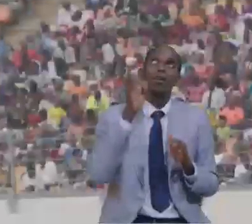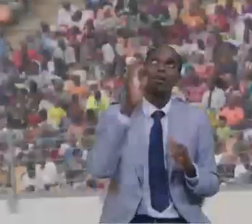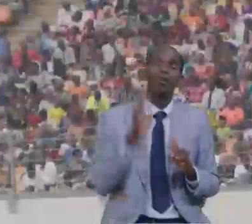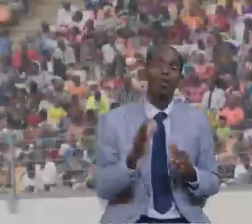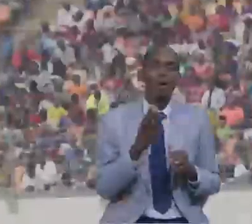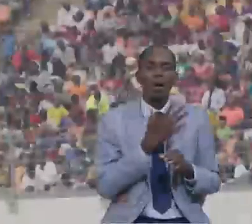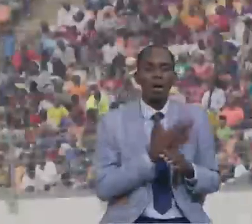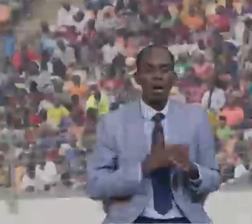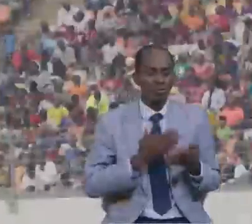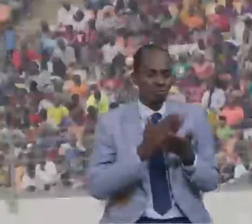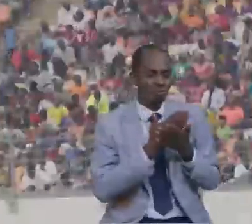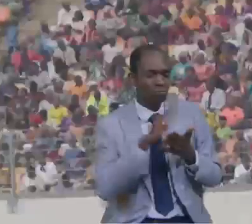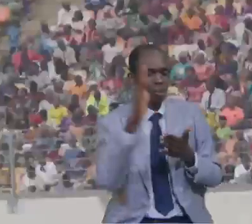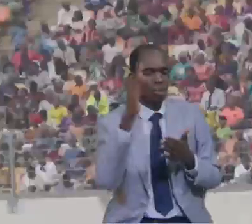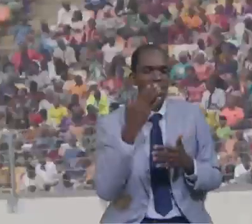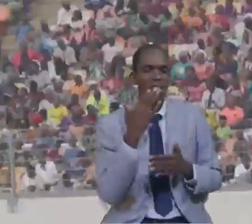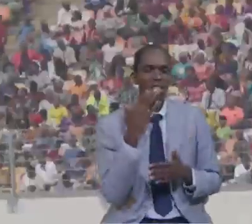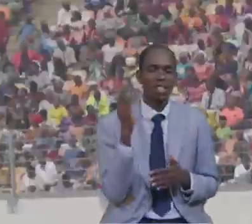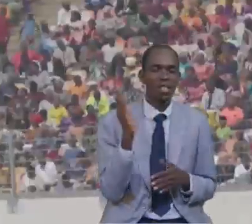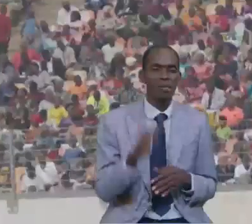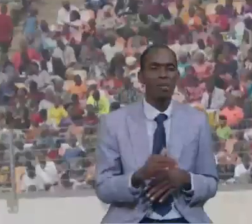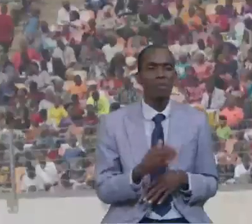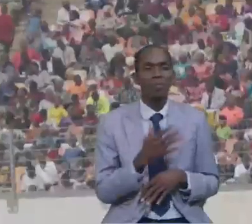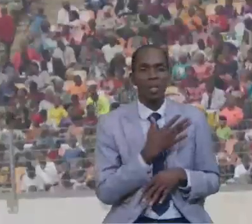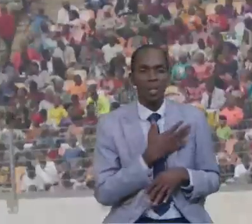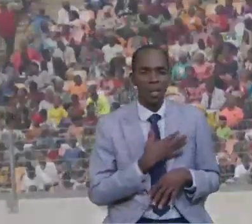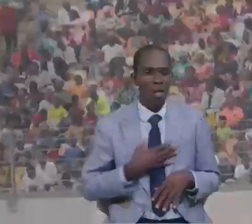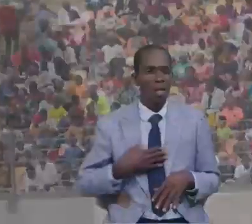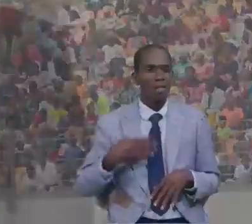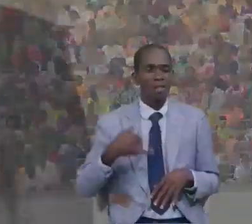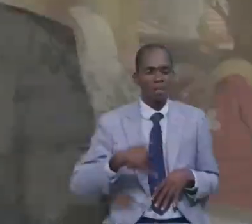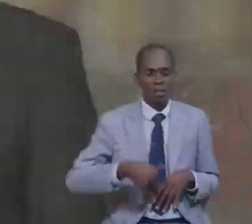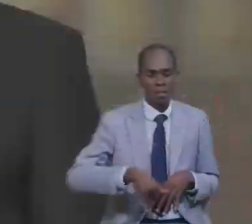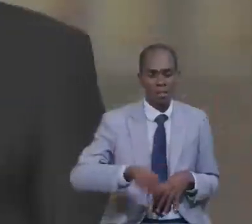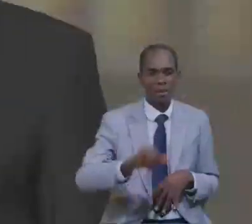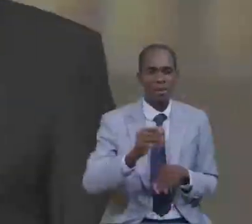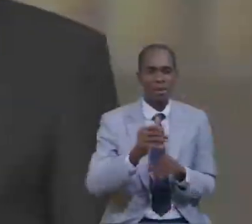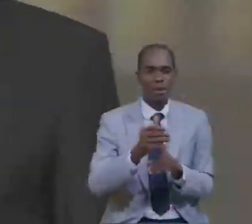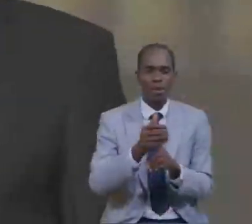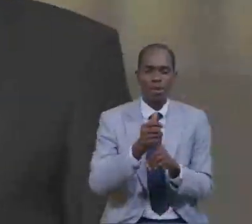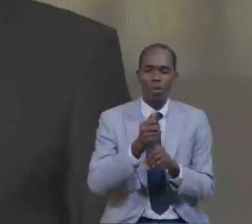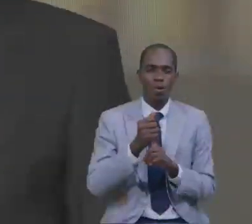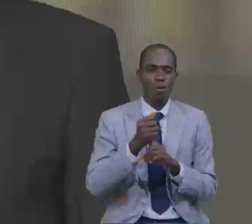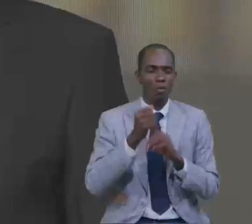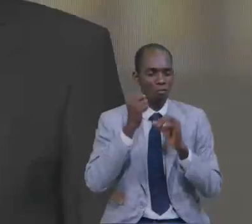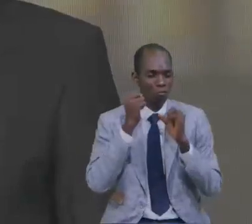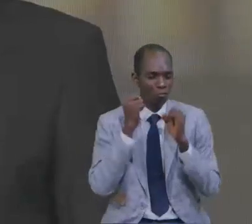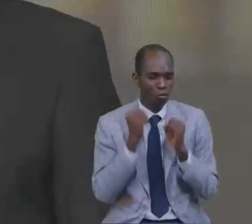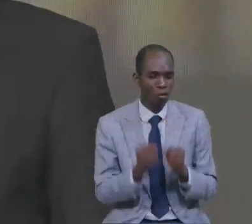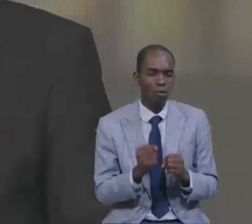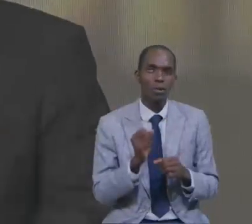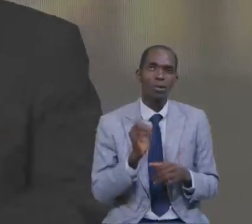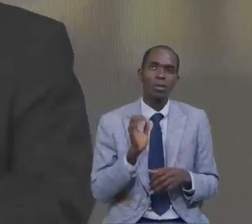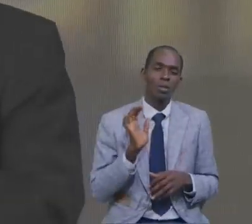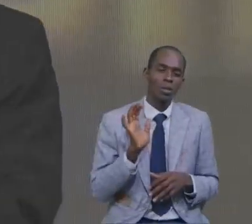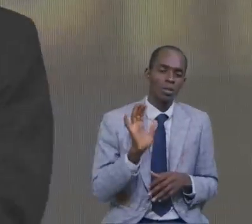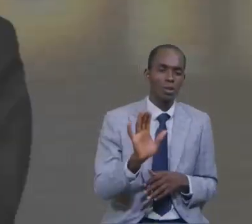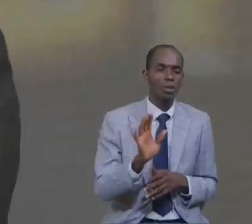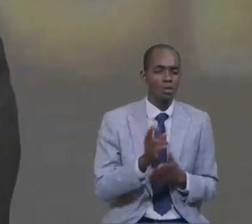fast is integrity, sanctification. Holding fast is